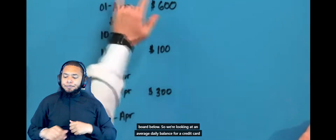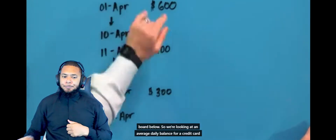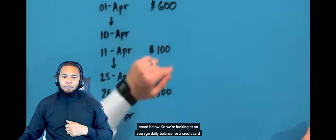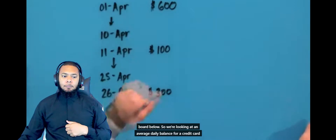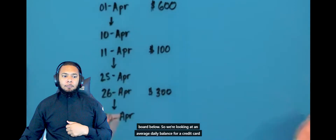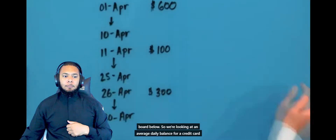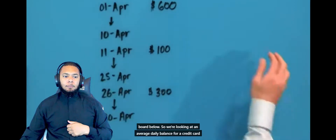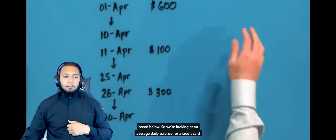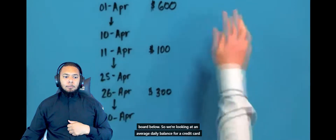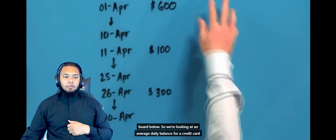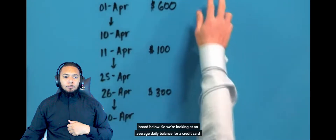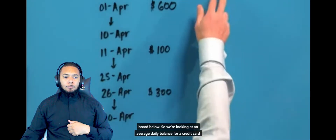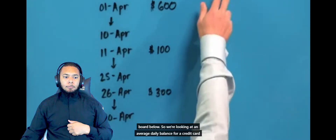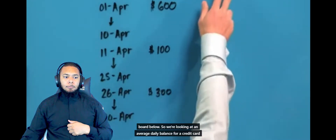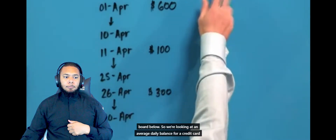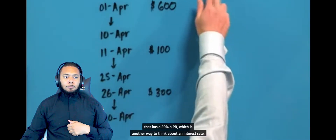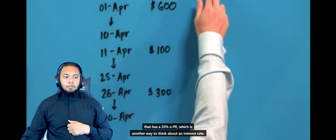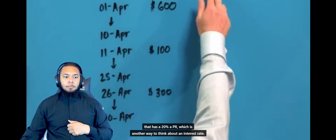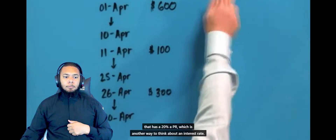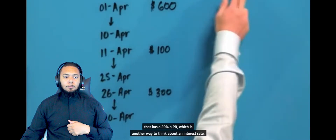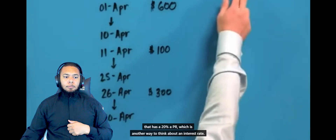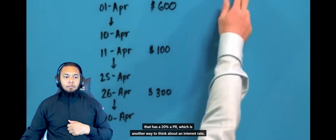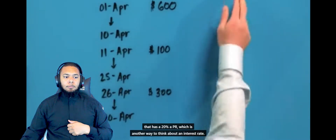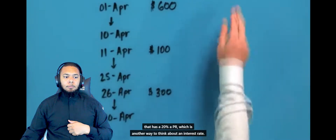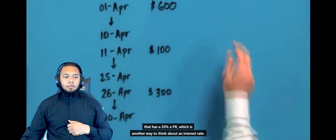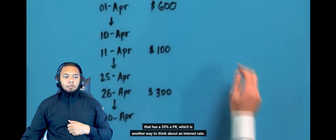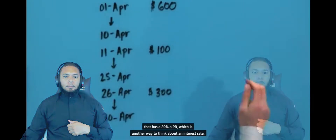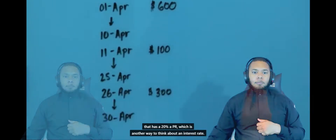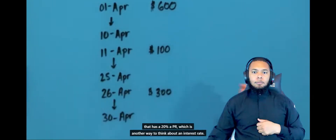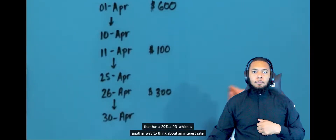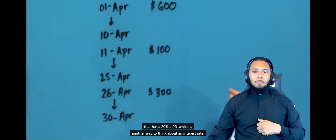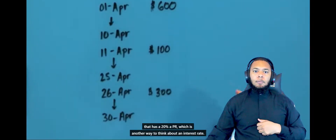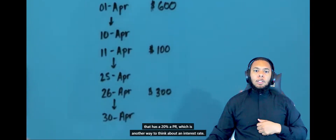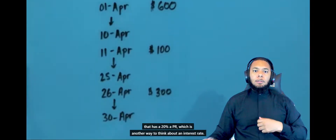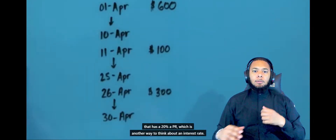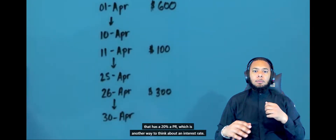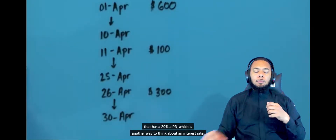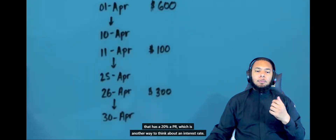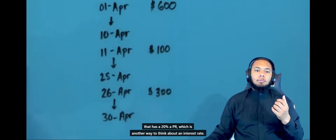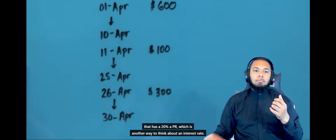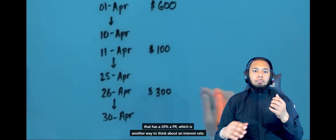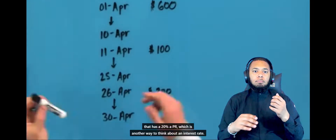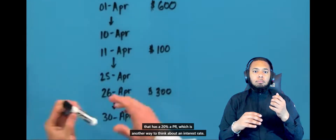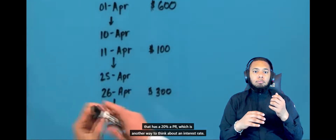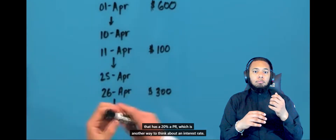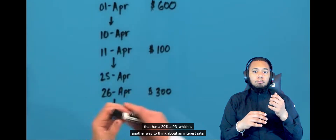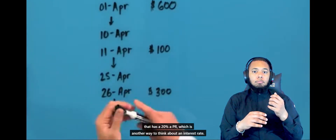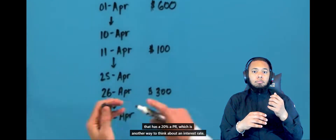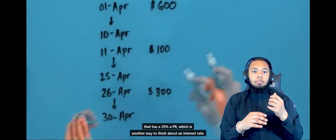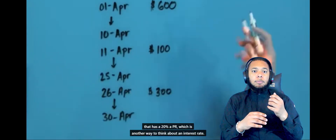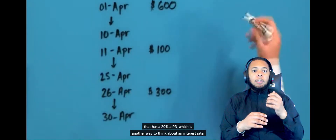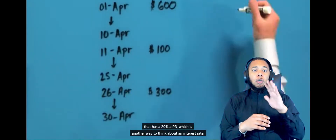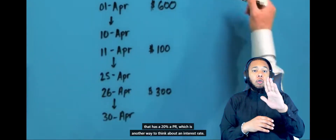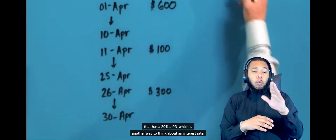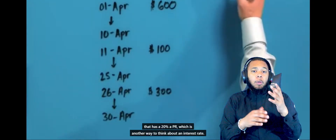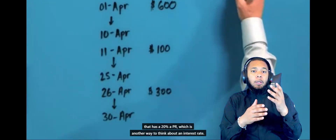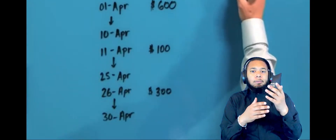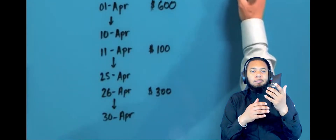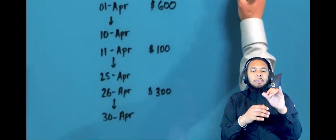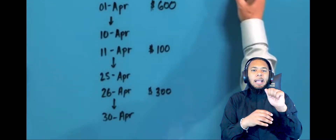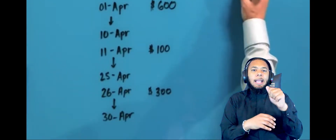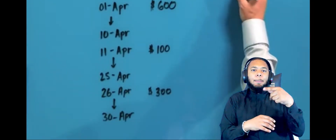an average daily balance for a credit card that has a 20% APR, which is another way to think about an interest